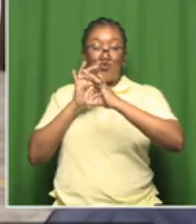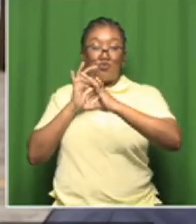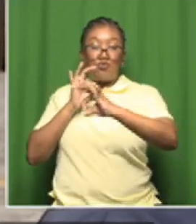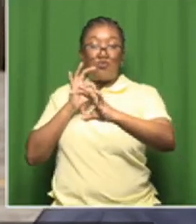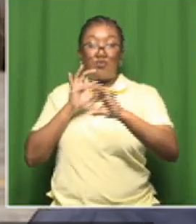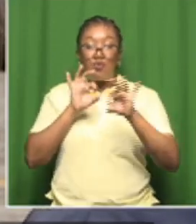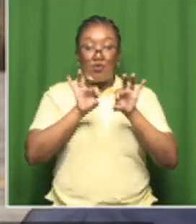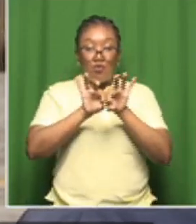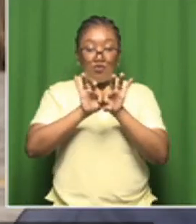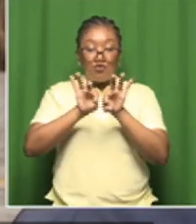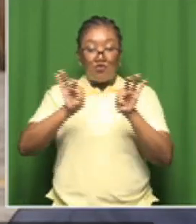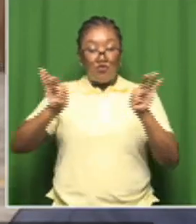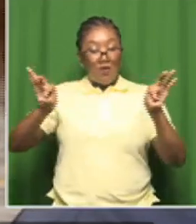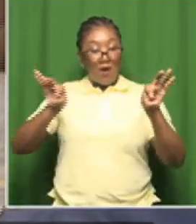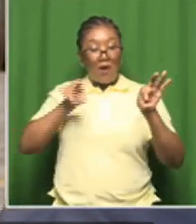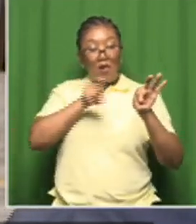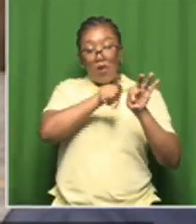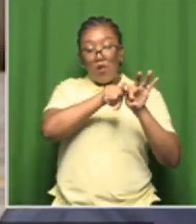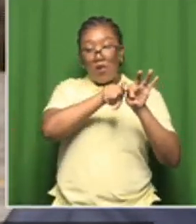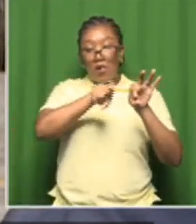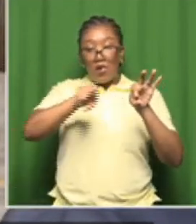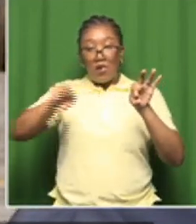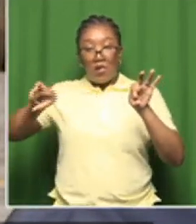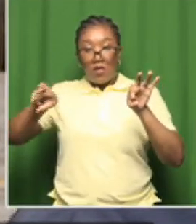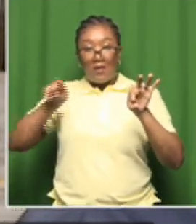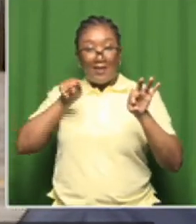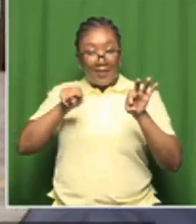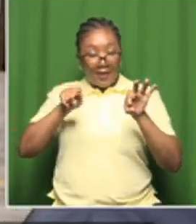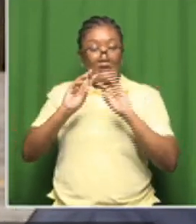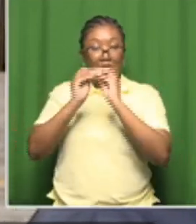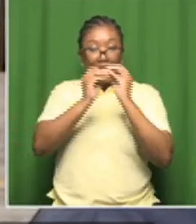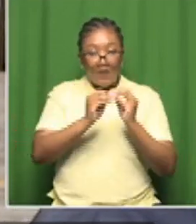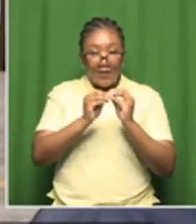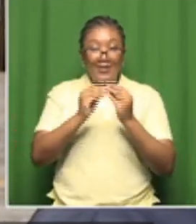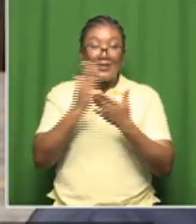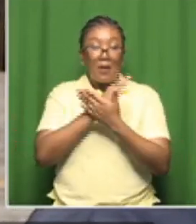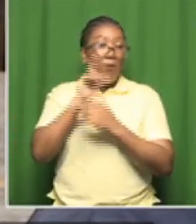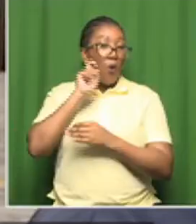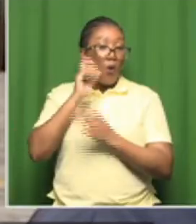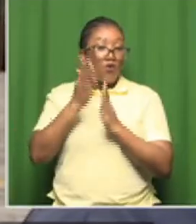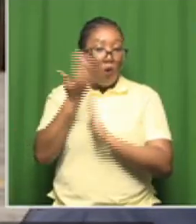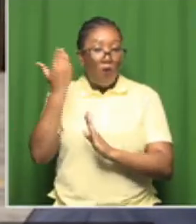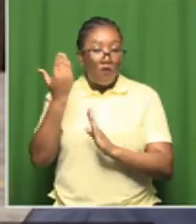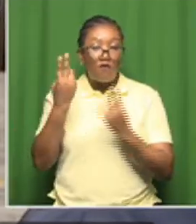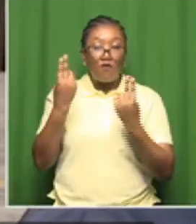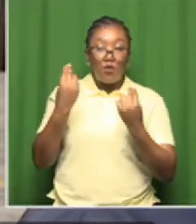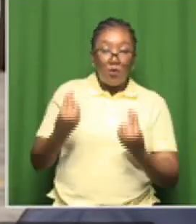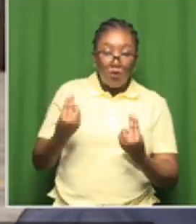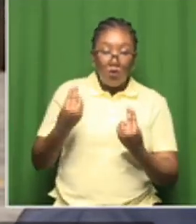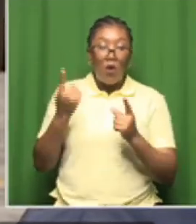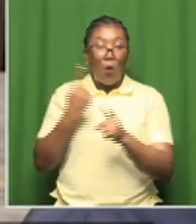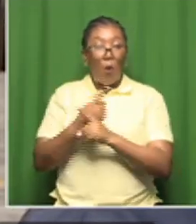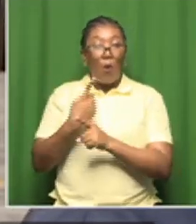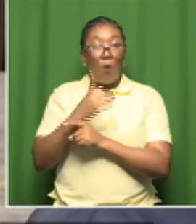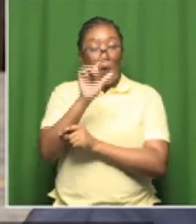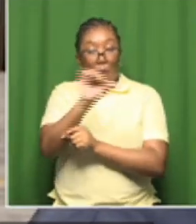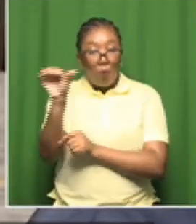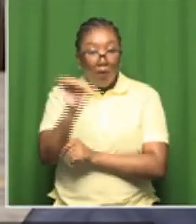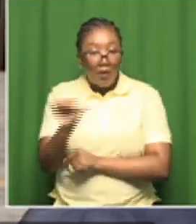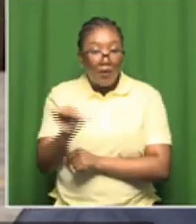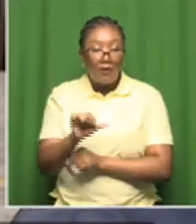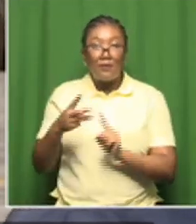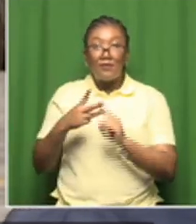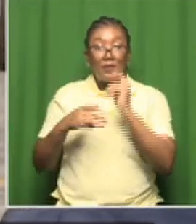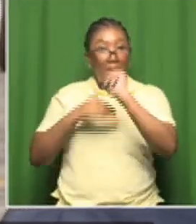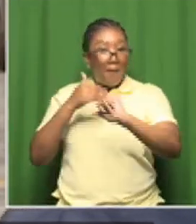on. So maintenance for us is very, very important. We do daily checks, weekly checks, monthly maintenance